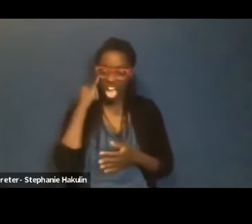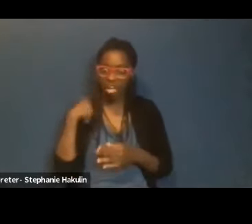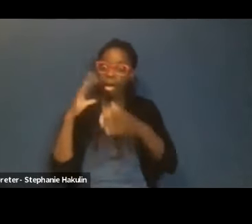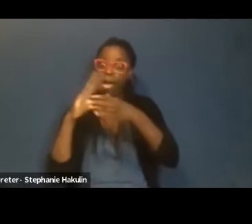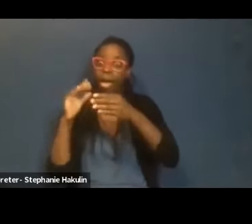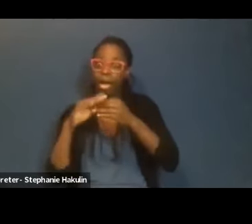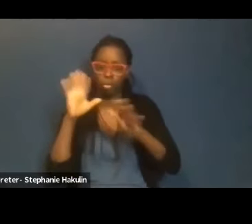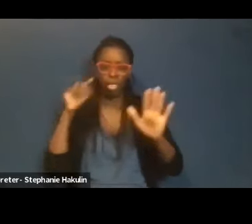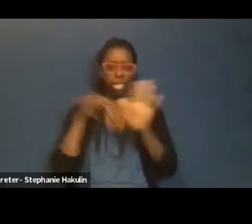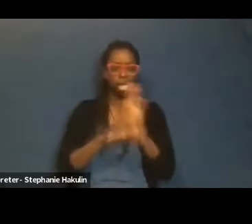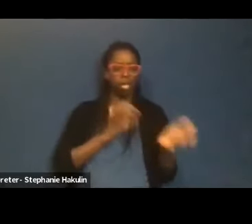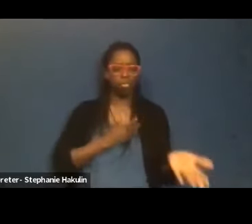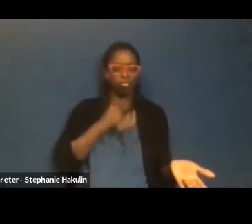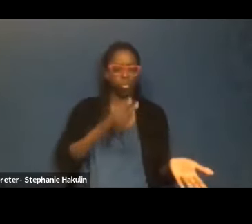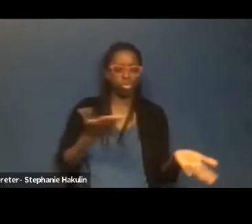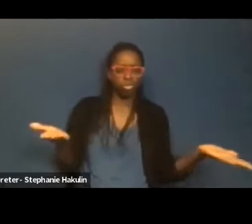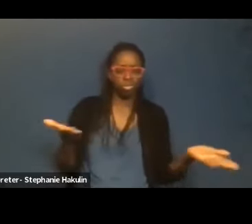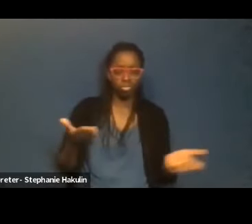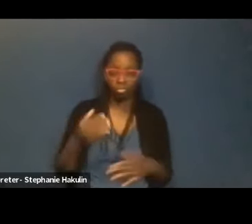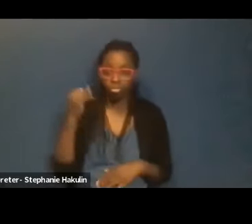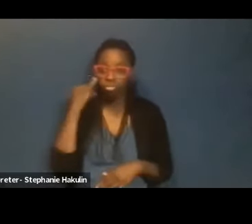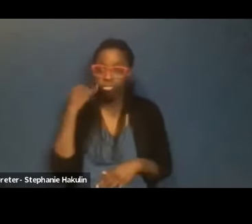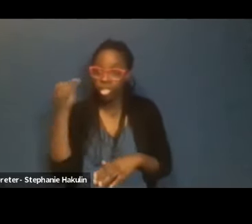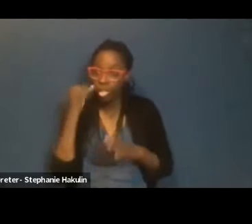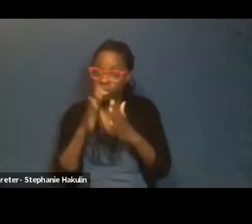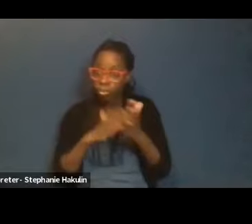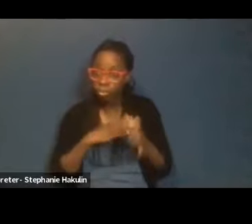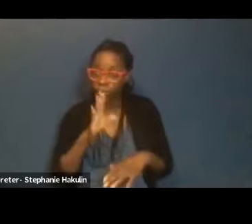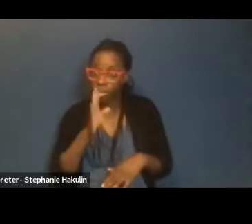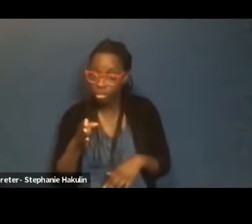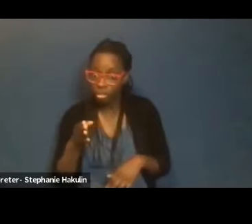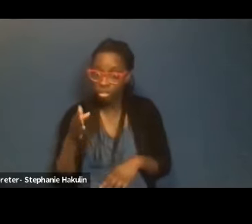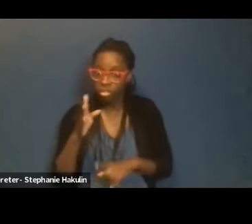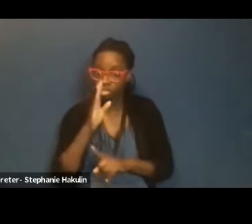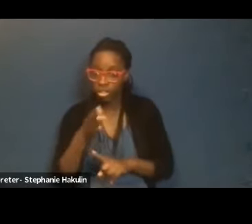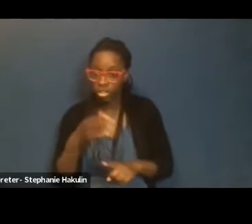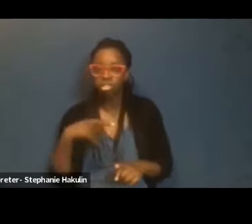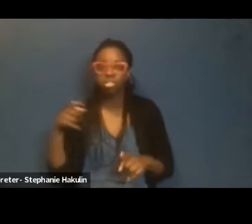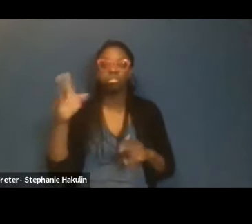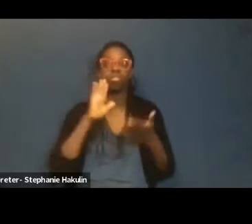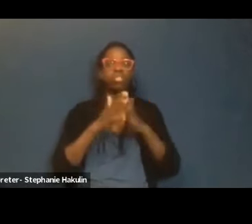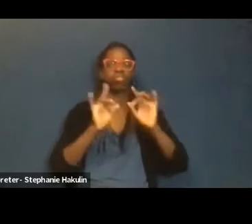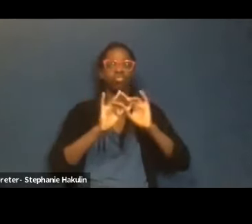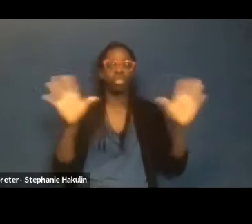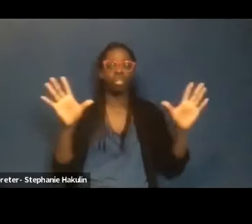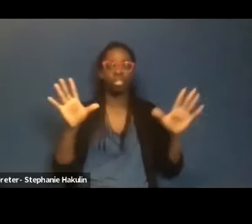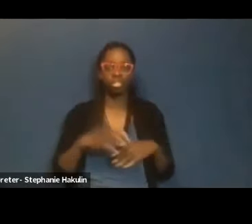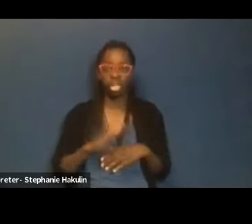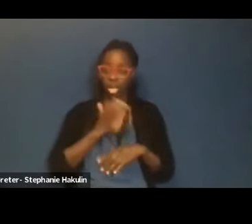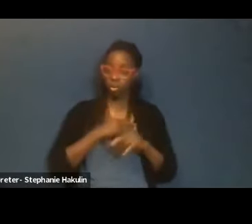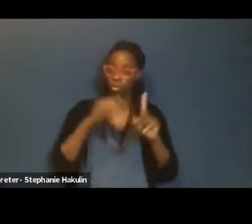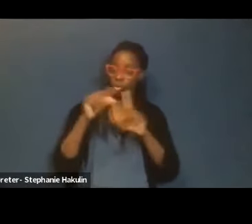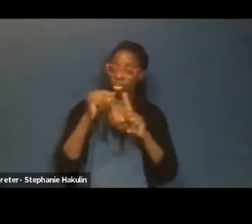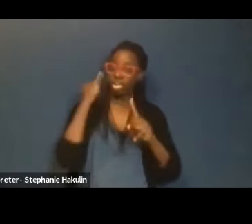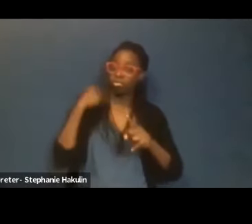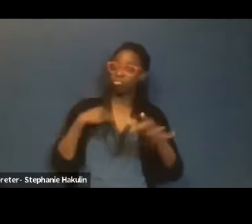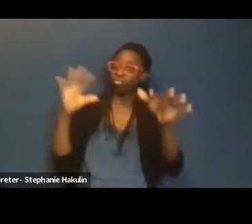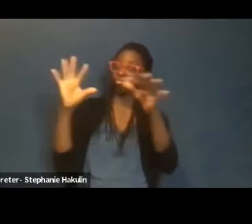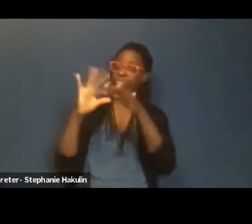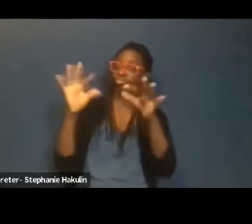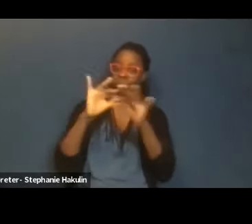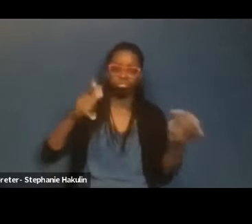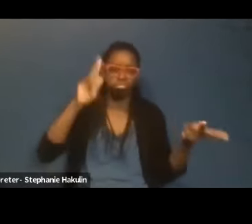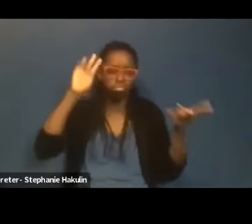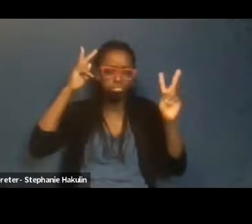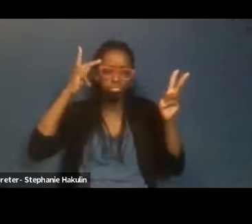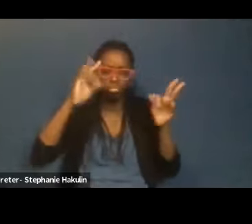speak out when we witness our voices welcome violence? Our words are one-way tickets to caskets. Take the mind, keep the body, we'll throw football and shoot baskets.